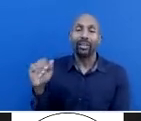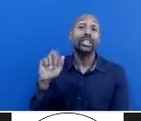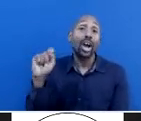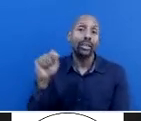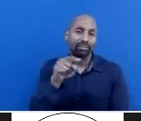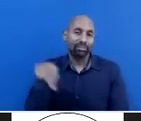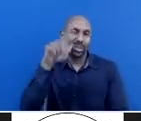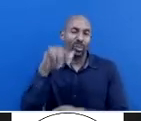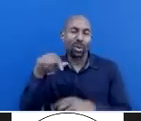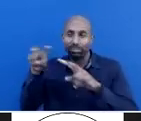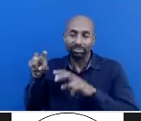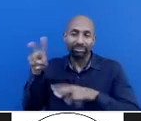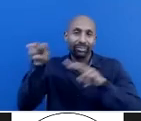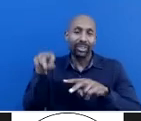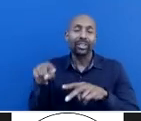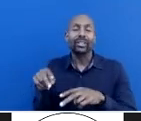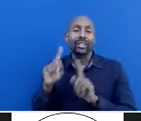Making